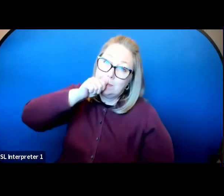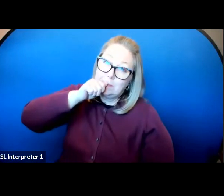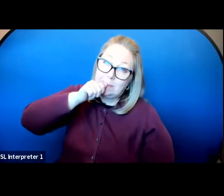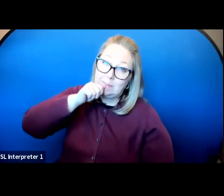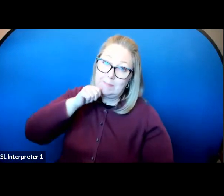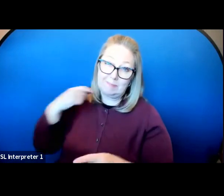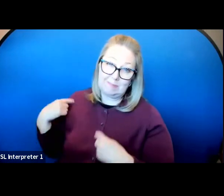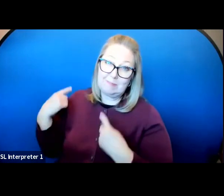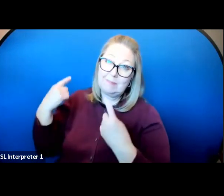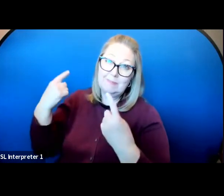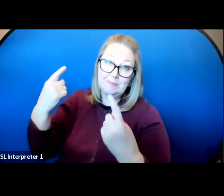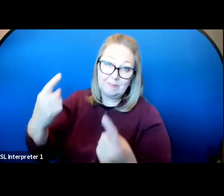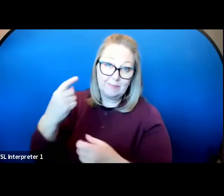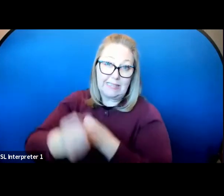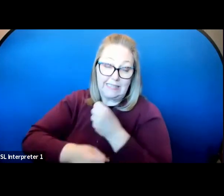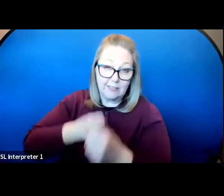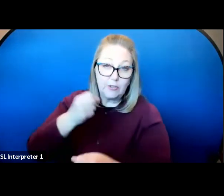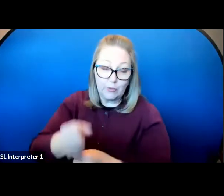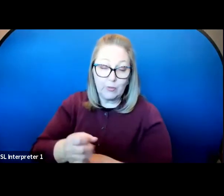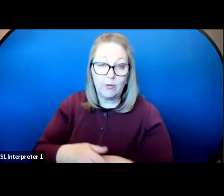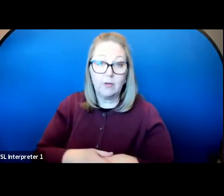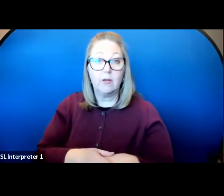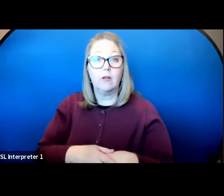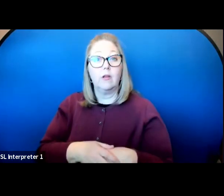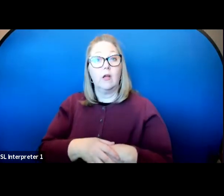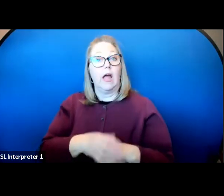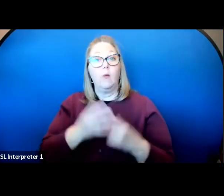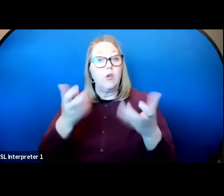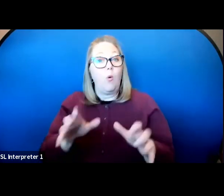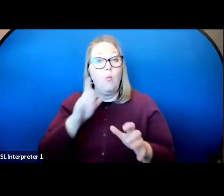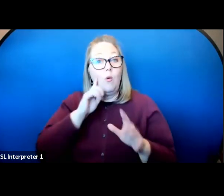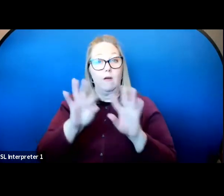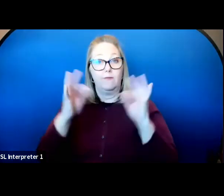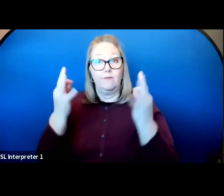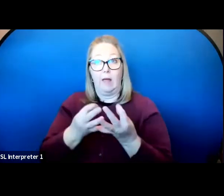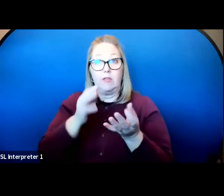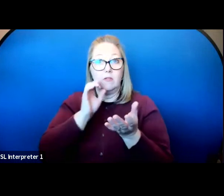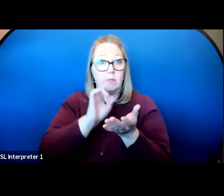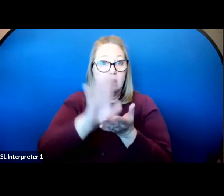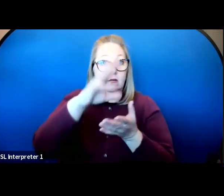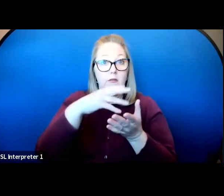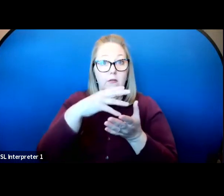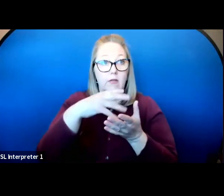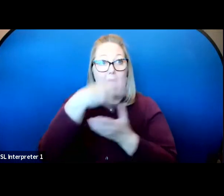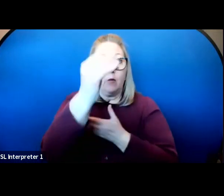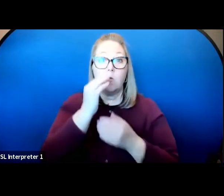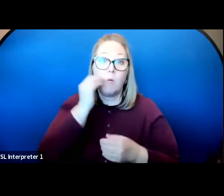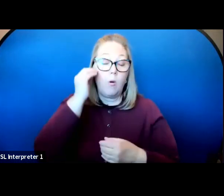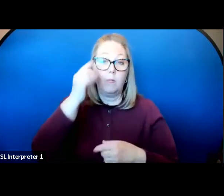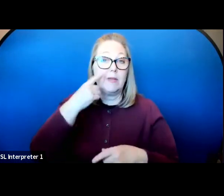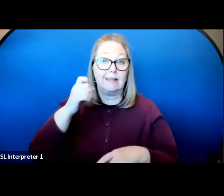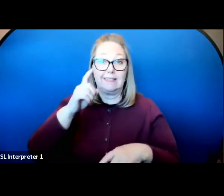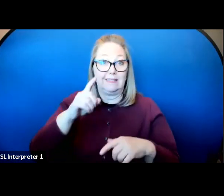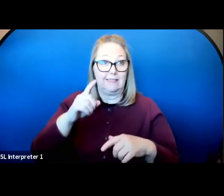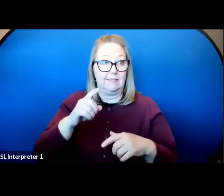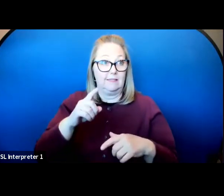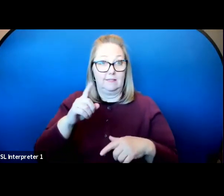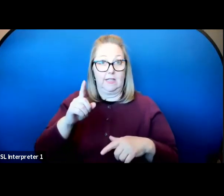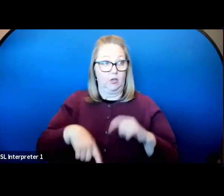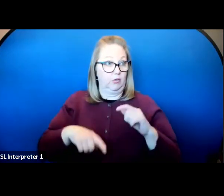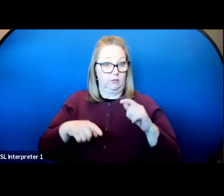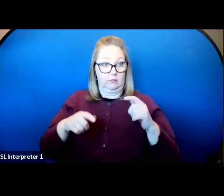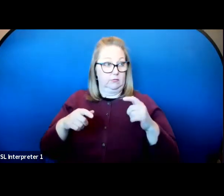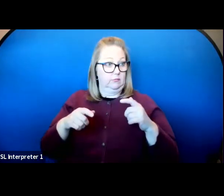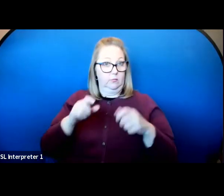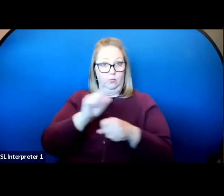from being thrown into any more turmoil because of a situation that is beyond their control. What's important to note as we have